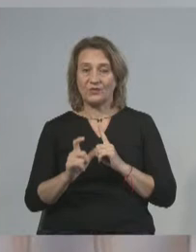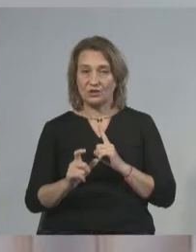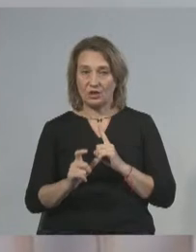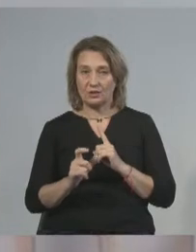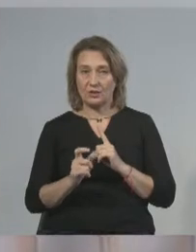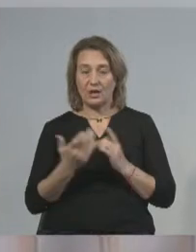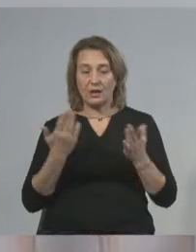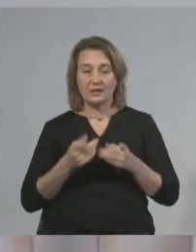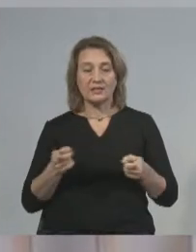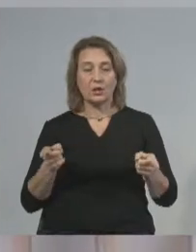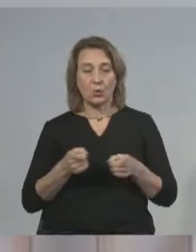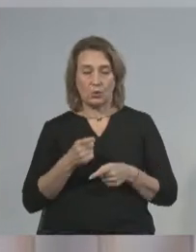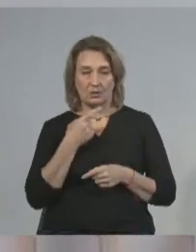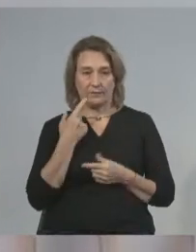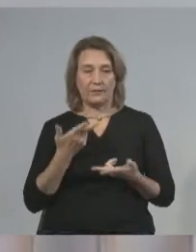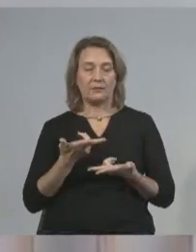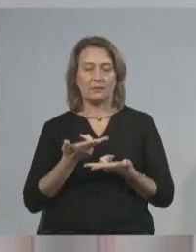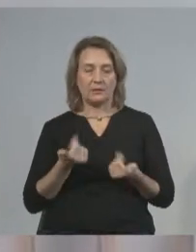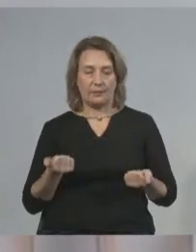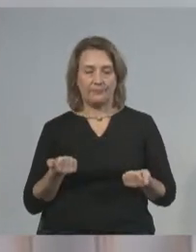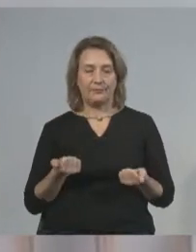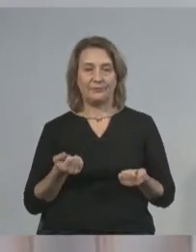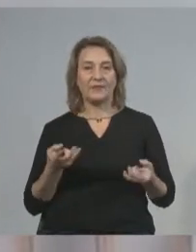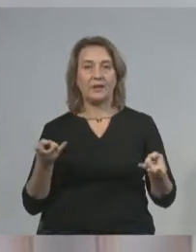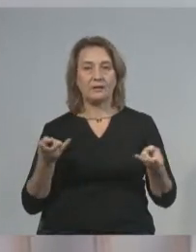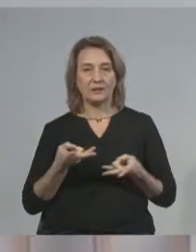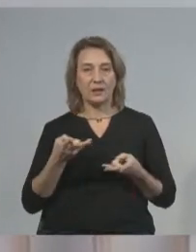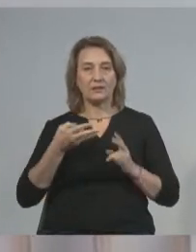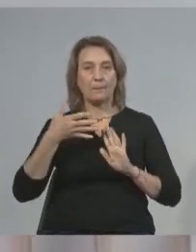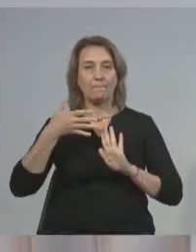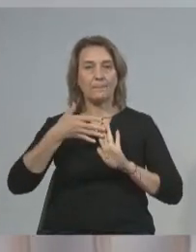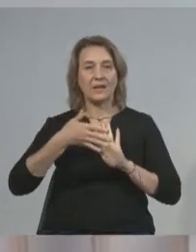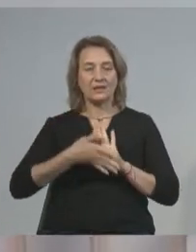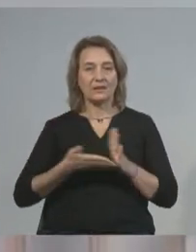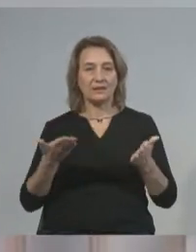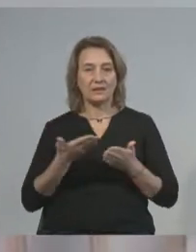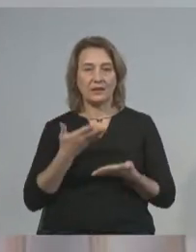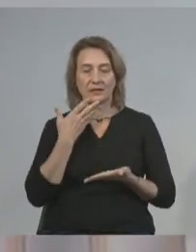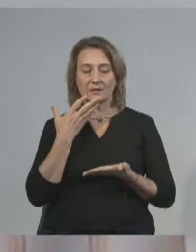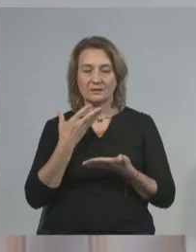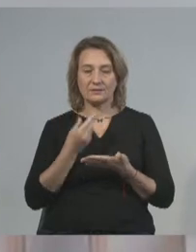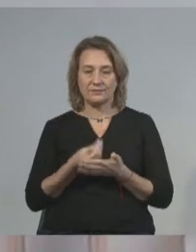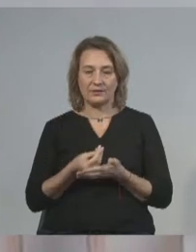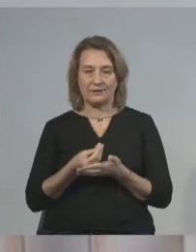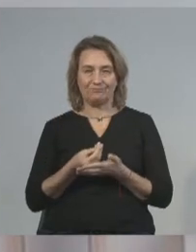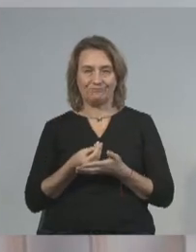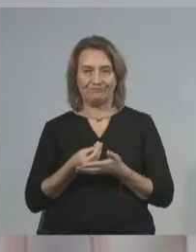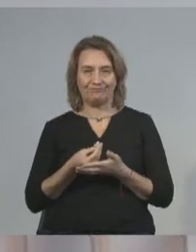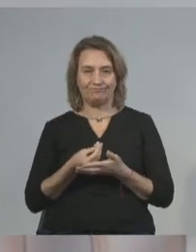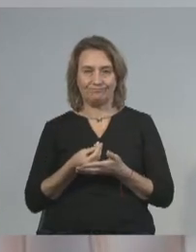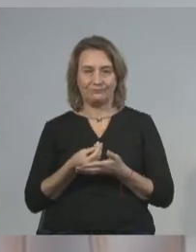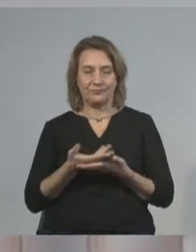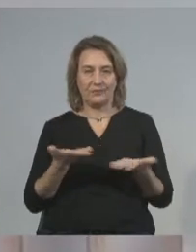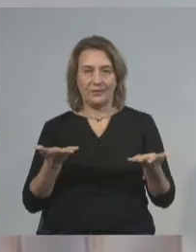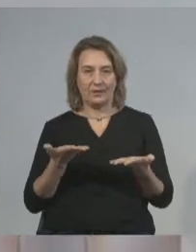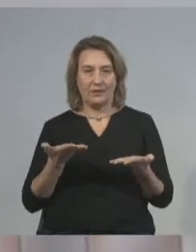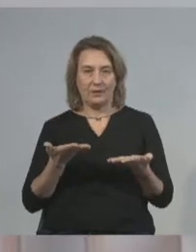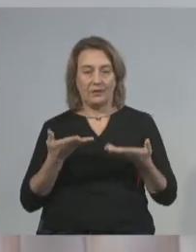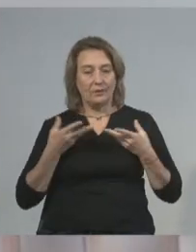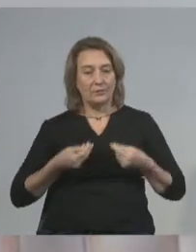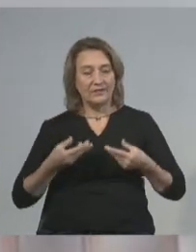if to be brief yes to have the idea which vulnerable groups we